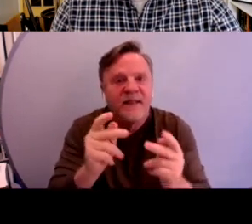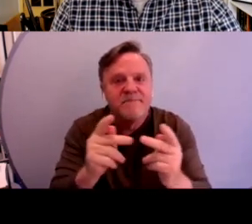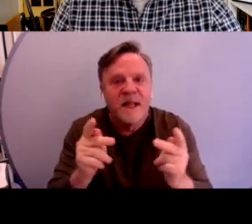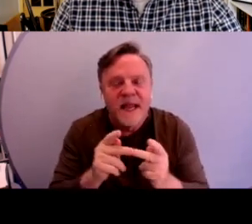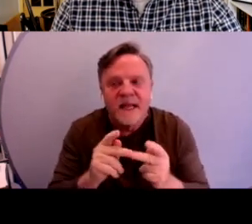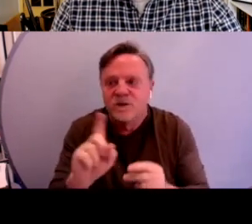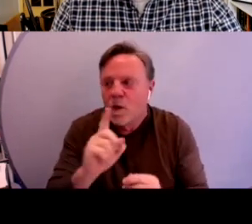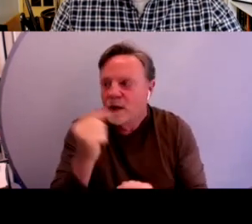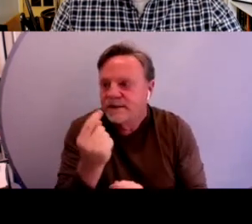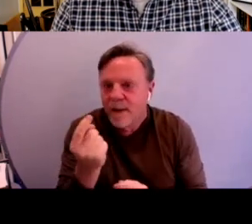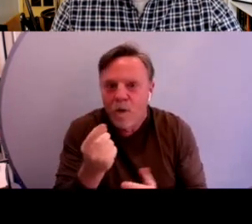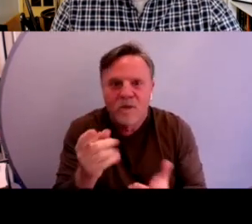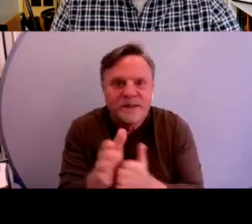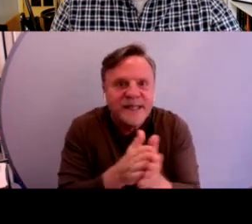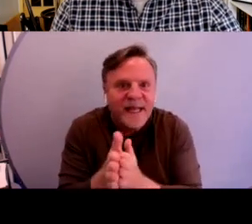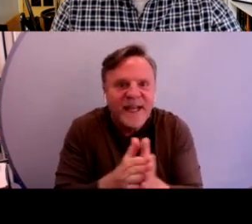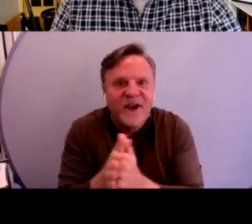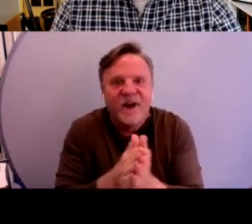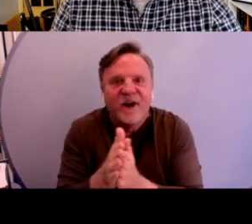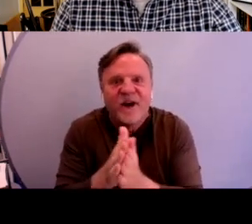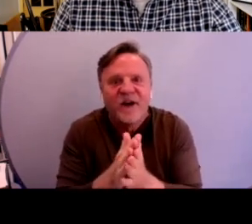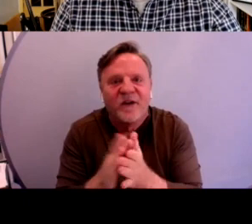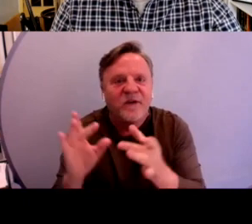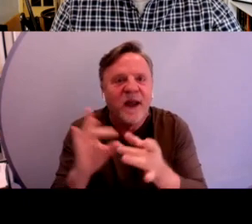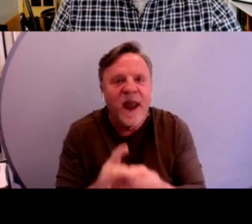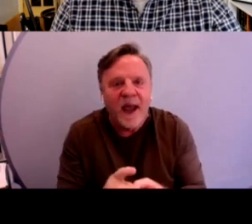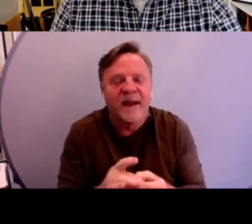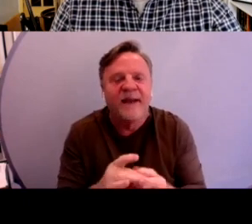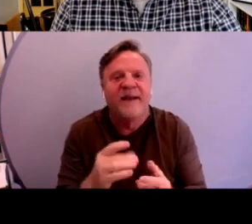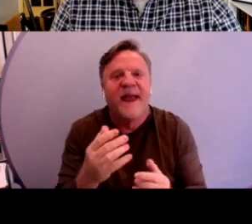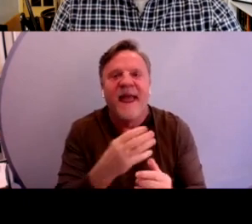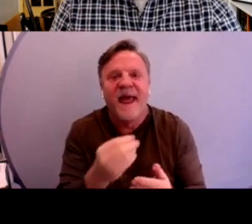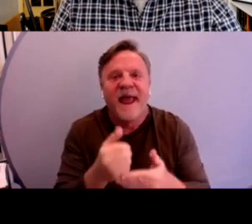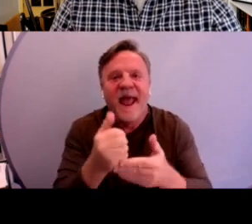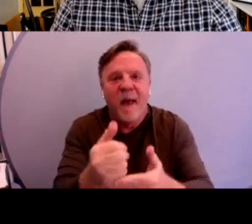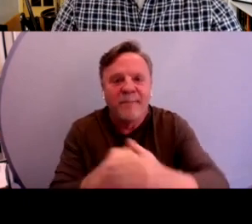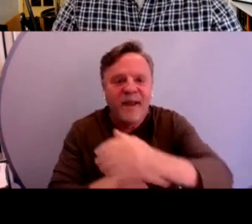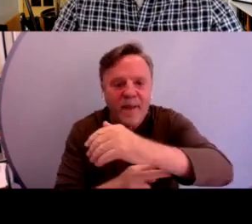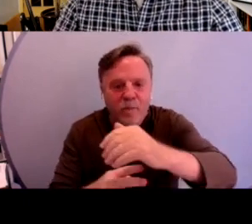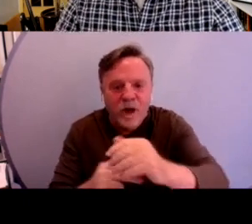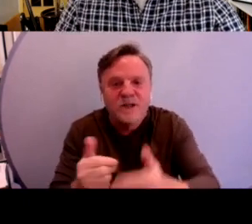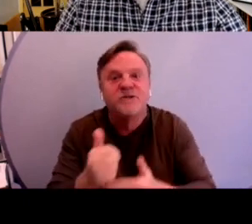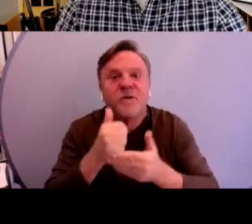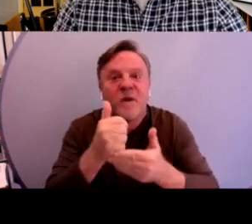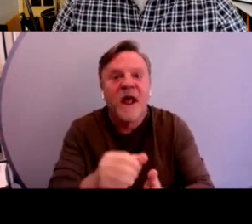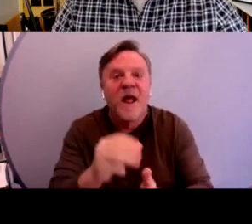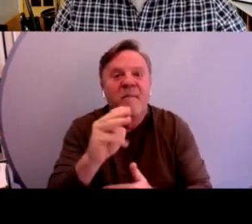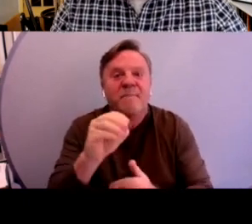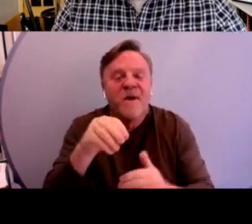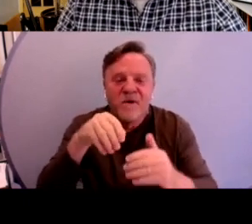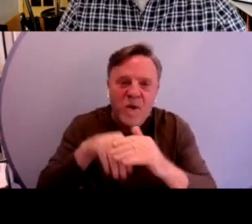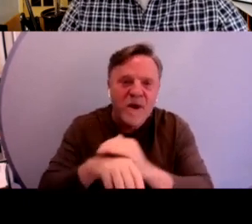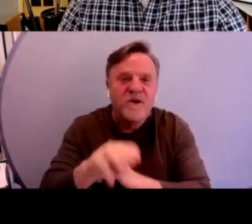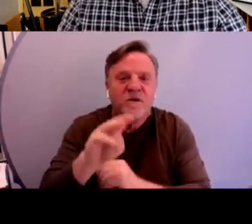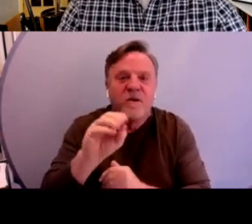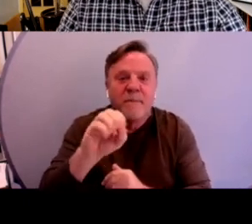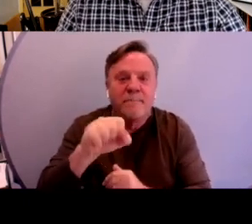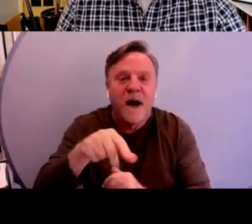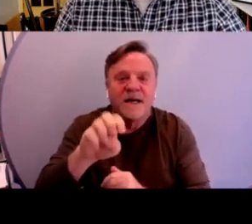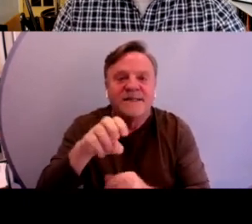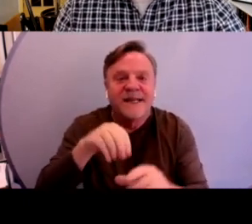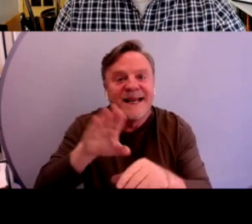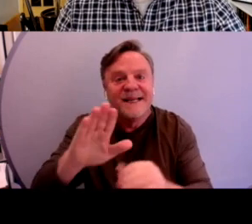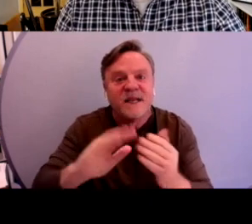where somebody was eager to connect with us and help be that bridge to help Mo come back into a mosque in his community